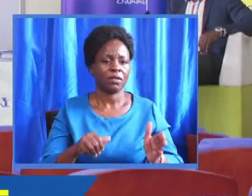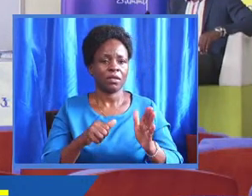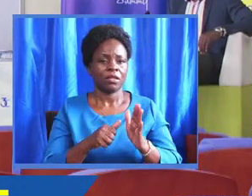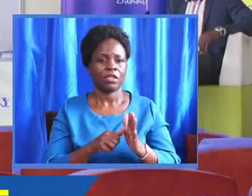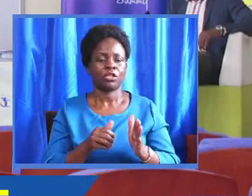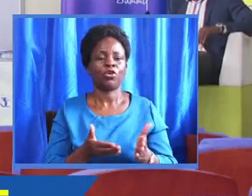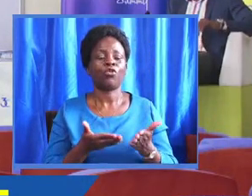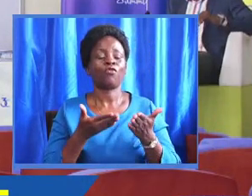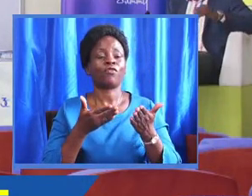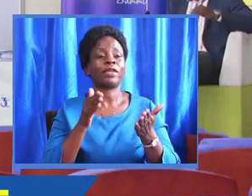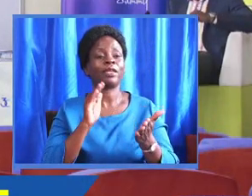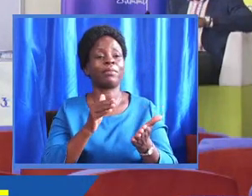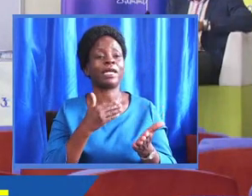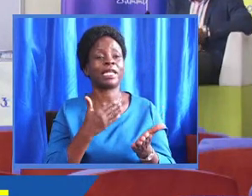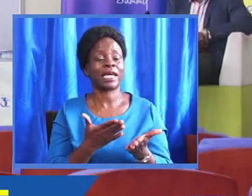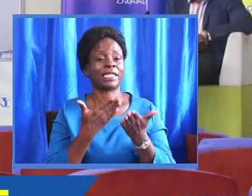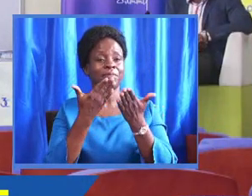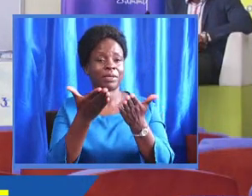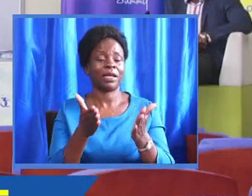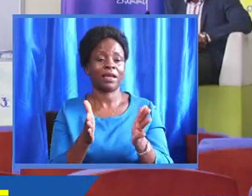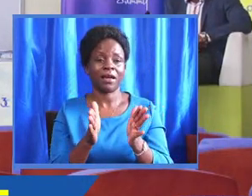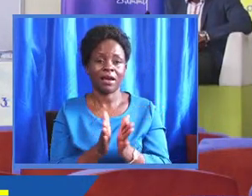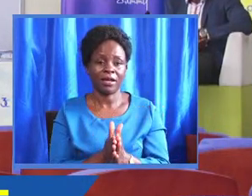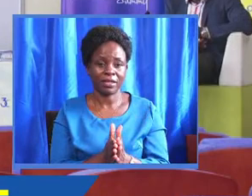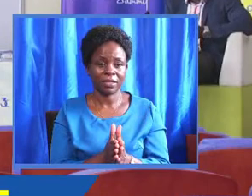supply. And